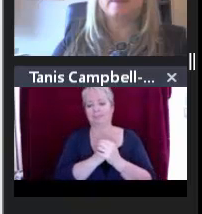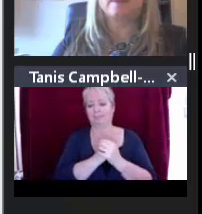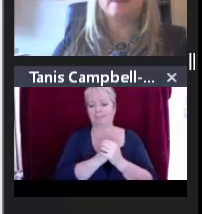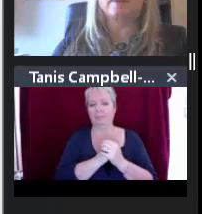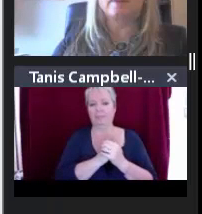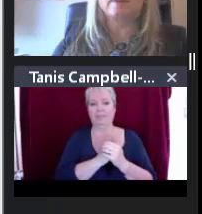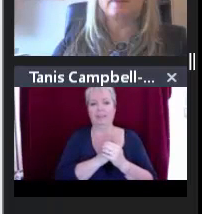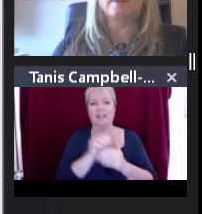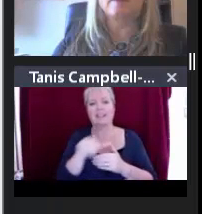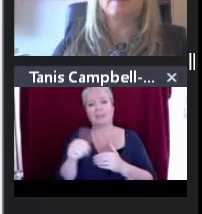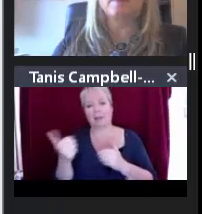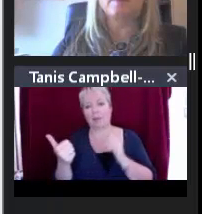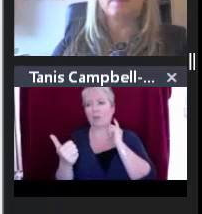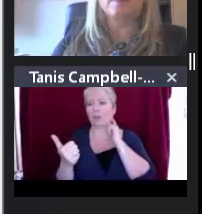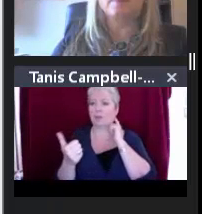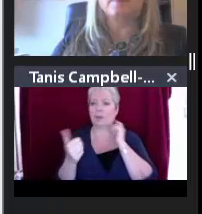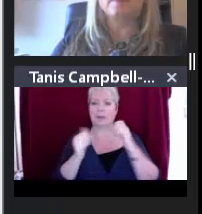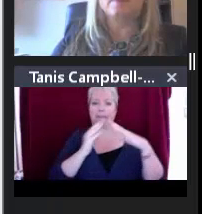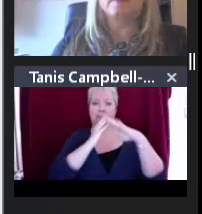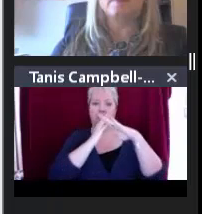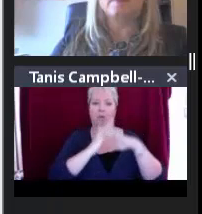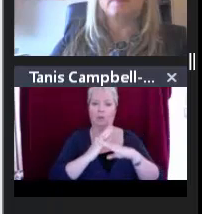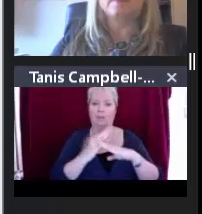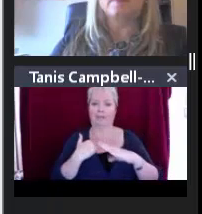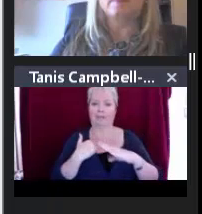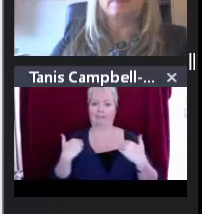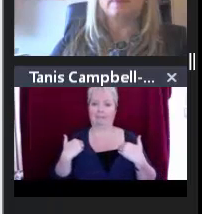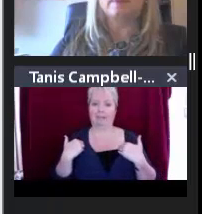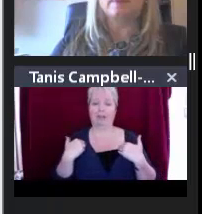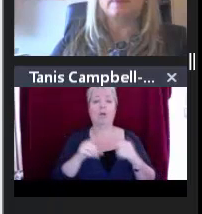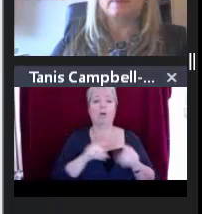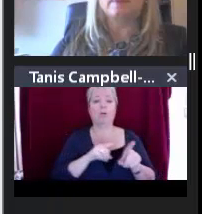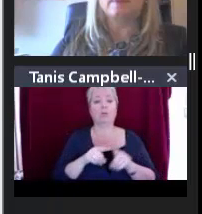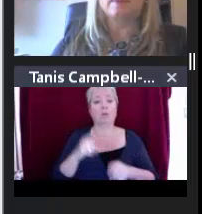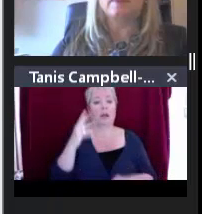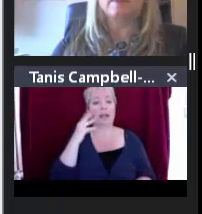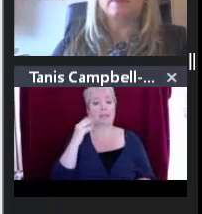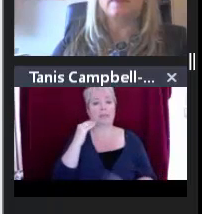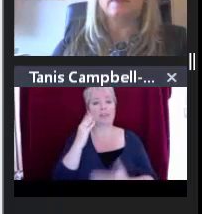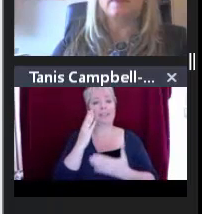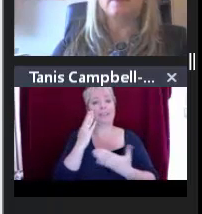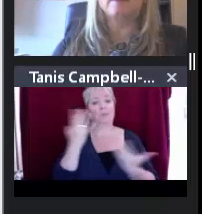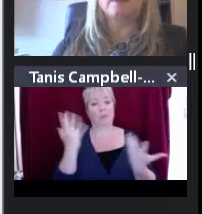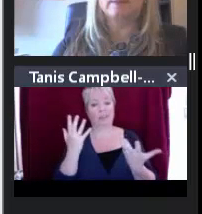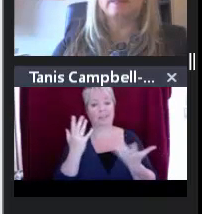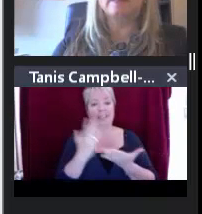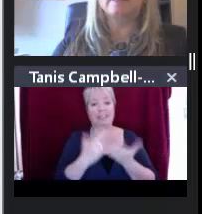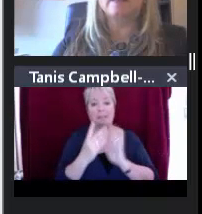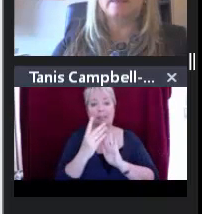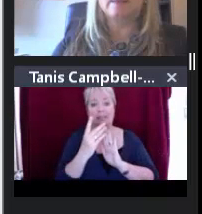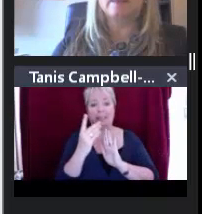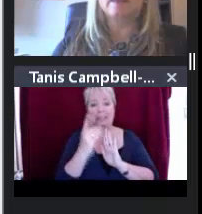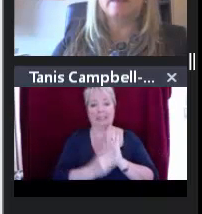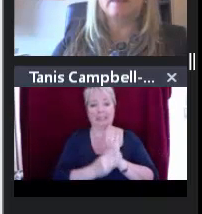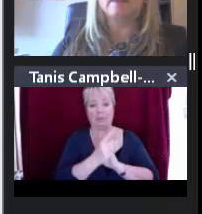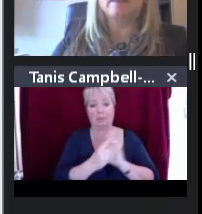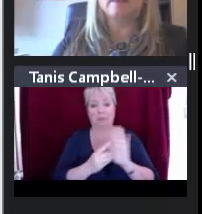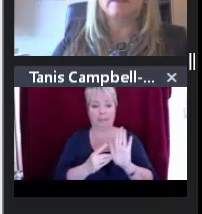some barriers that come with this. And I also experienced some discrimination regarding